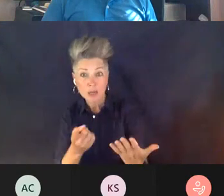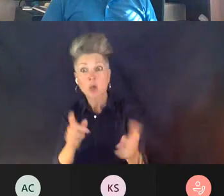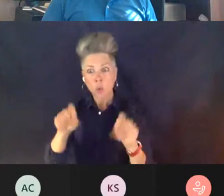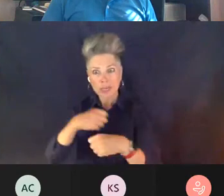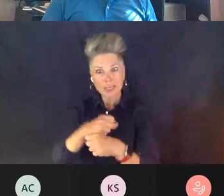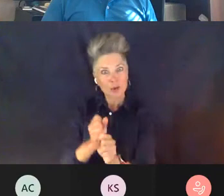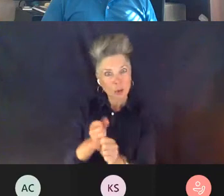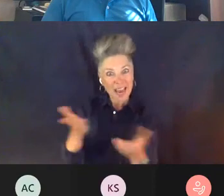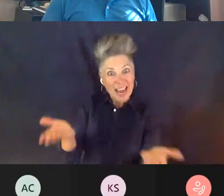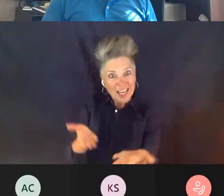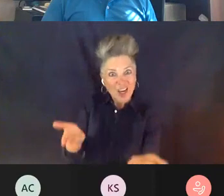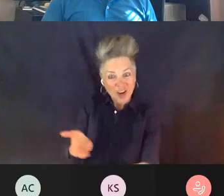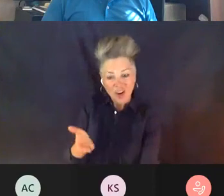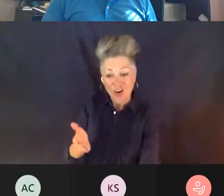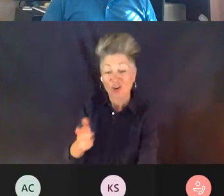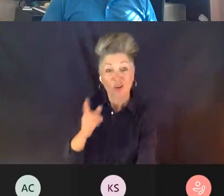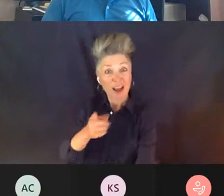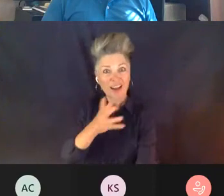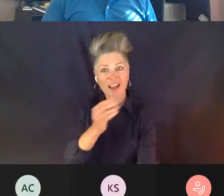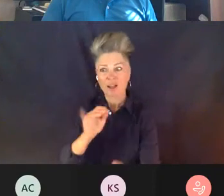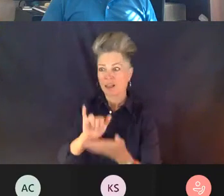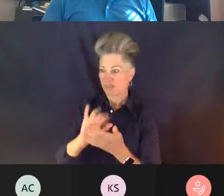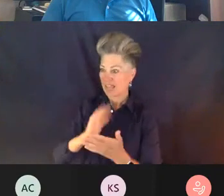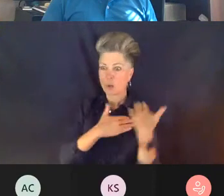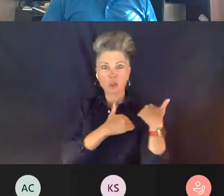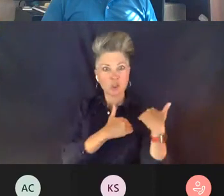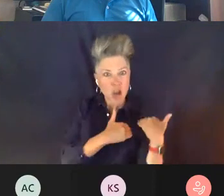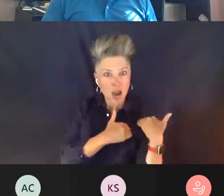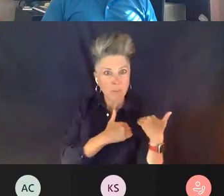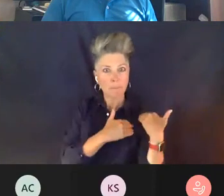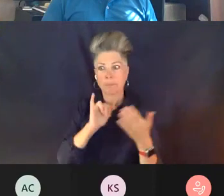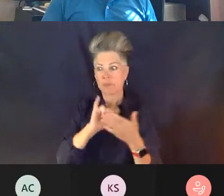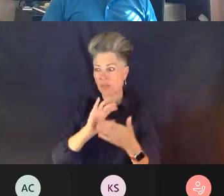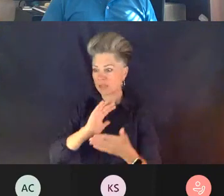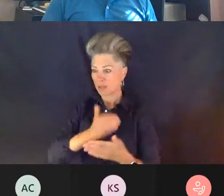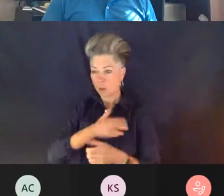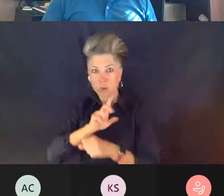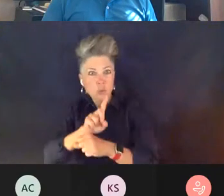that's what I think our job is. That's our duty. That's our responsibility.